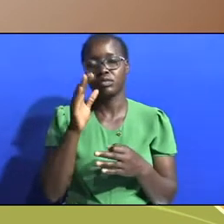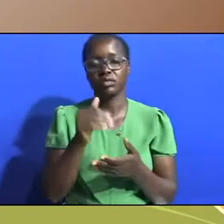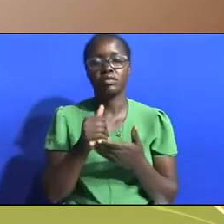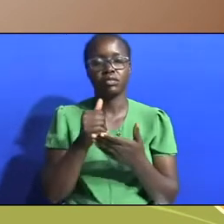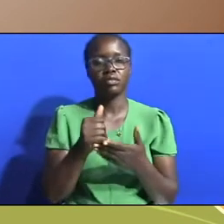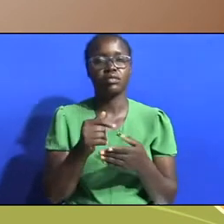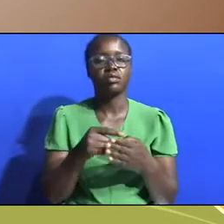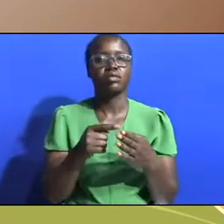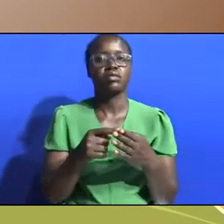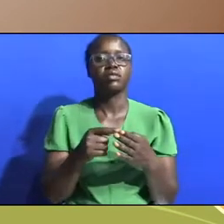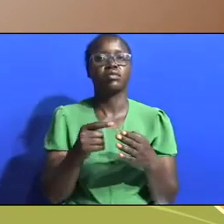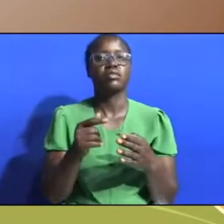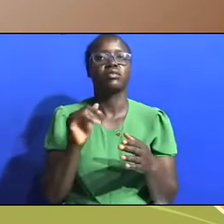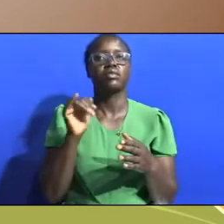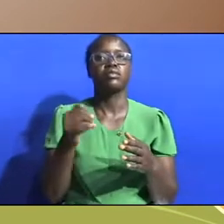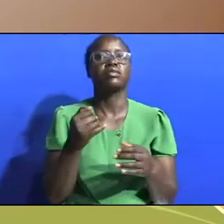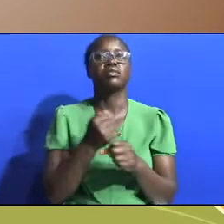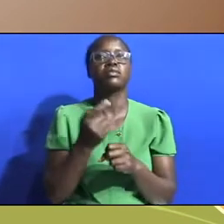three. Number four.